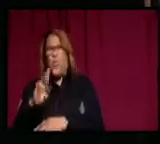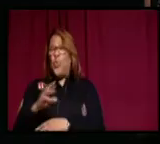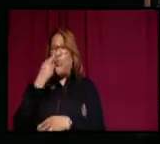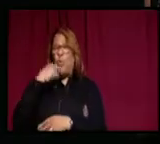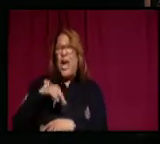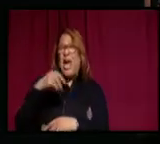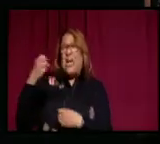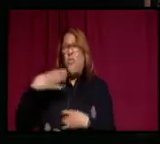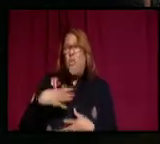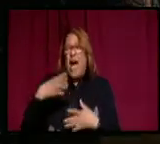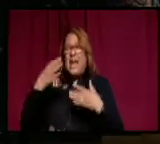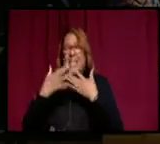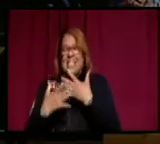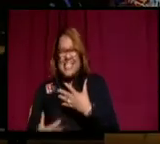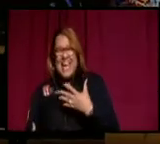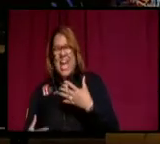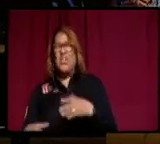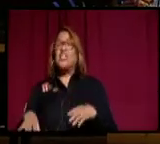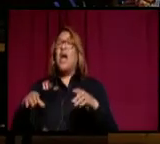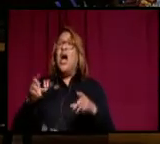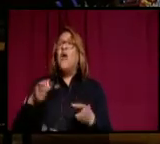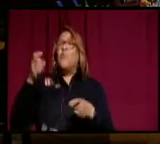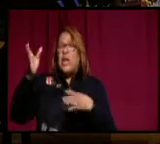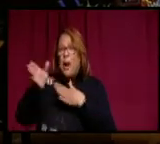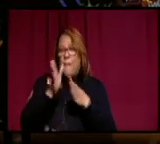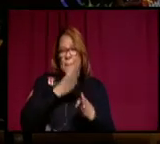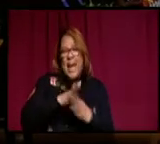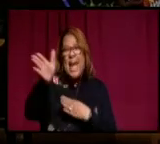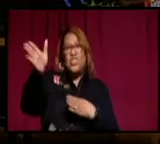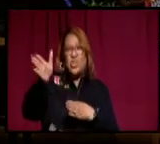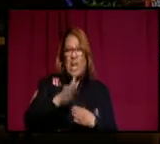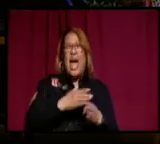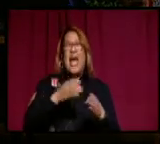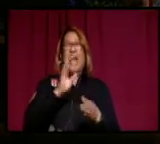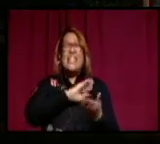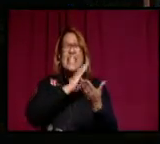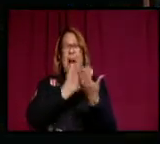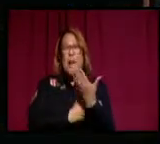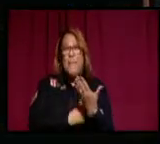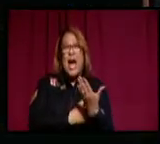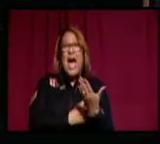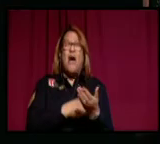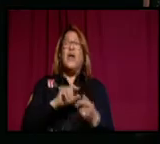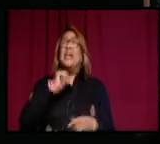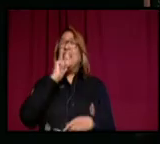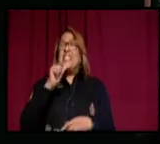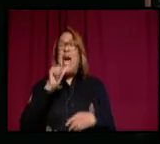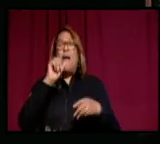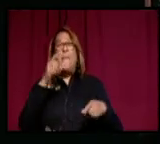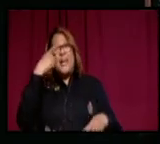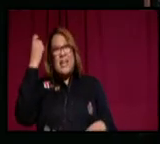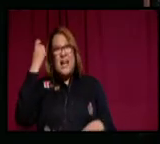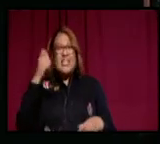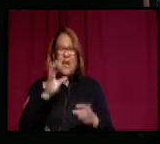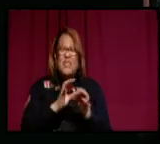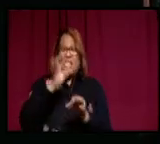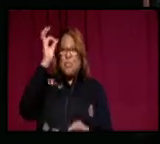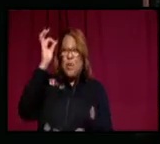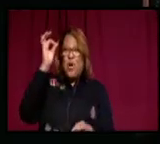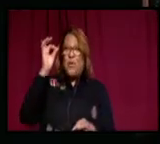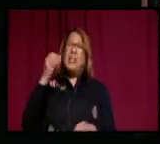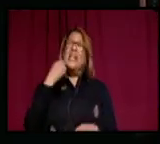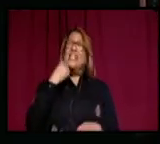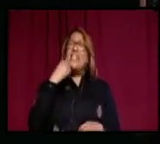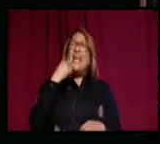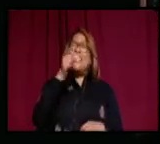command you to line up in the miraculous name of Jesus. For it is not by power, it's not by might, but it's by my spirit, said the Lord